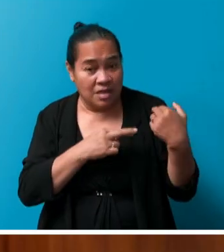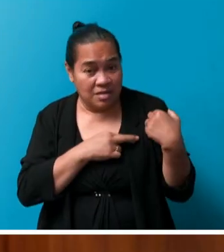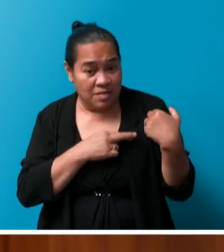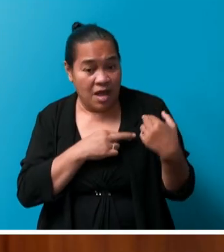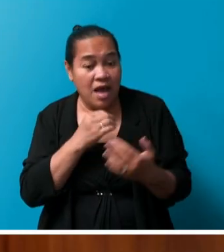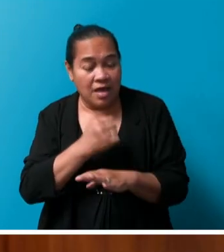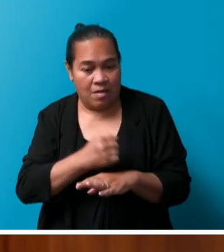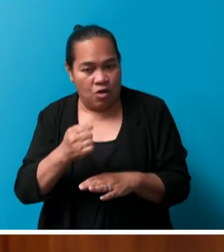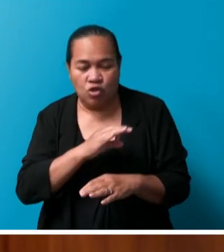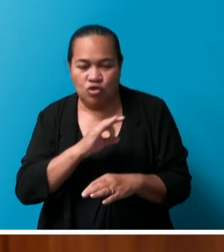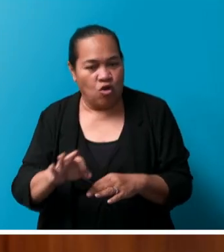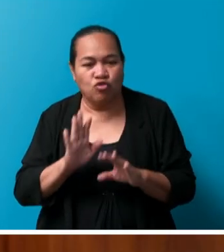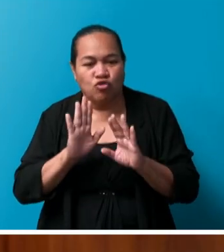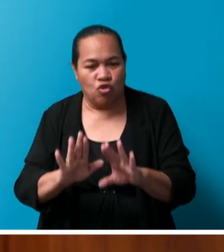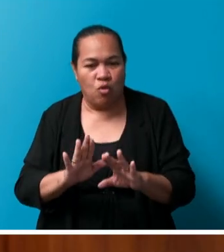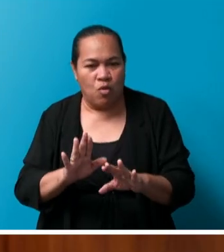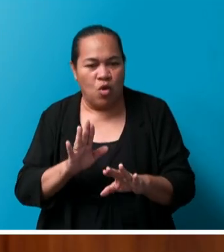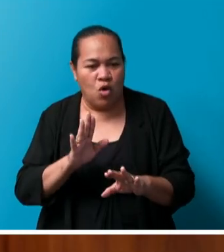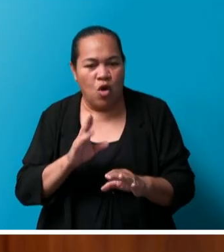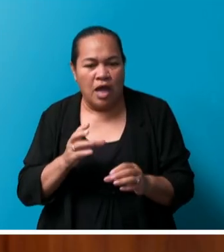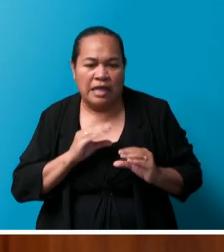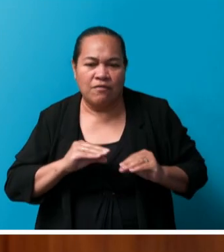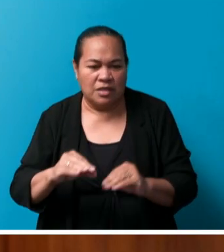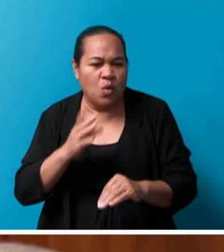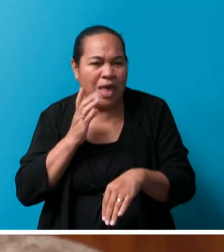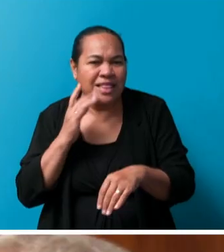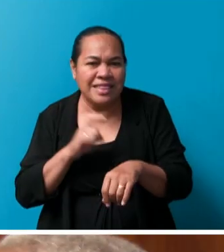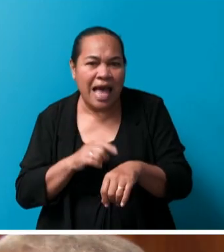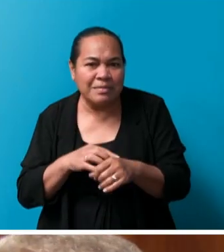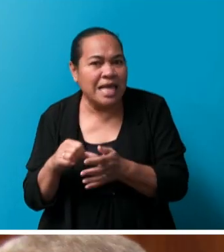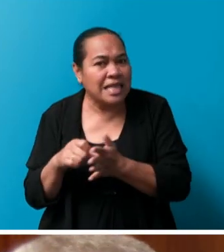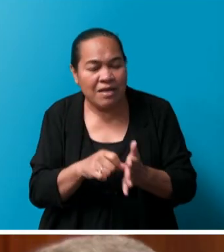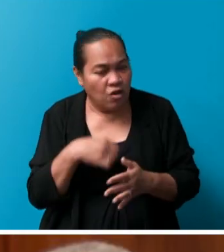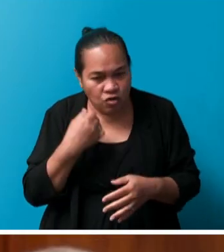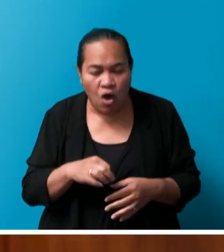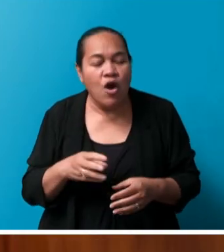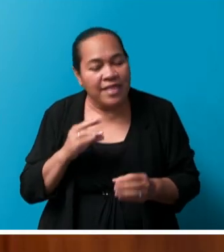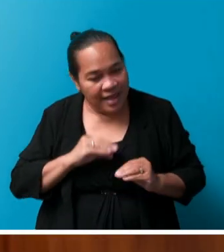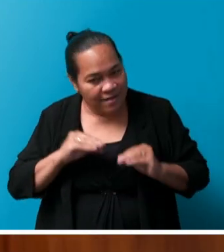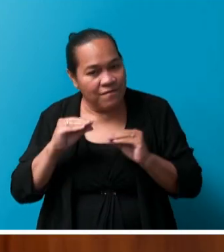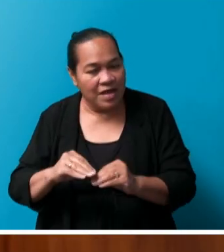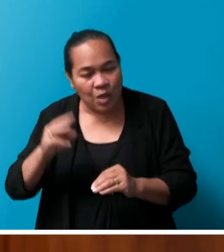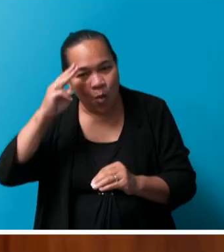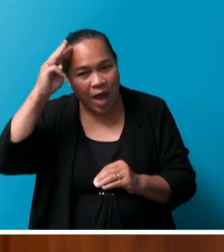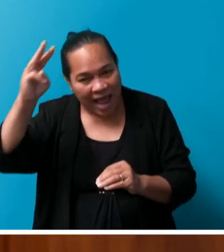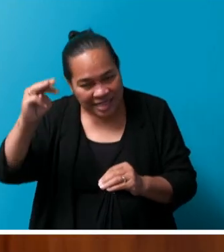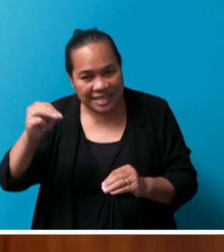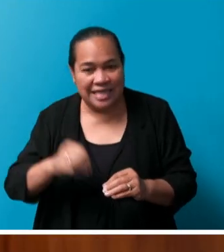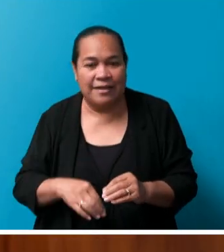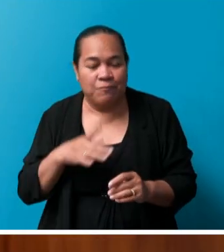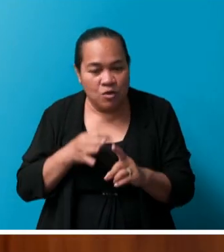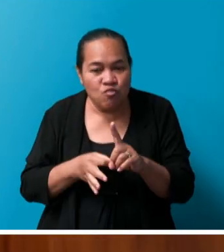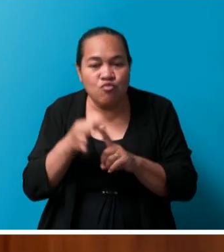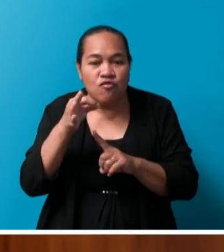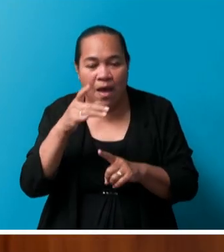not stop investing when times are difficult. They invest wisely in projects by improving people's